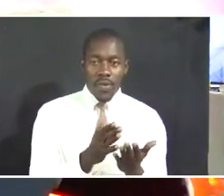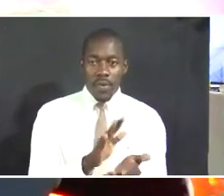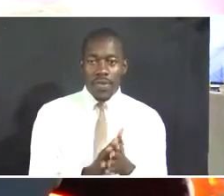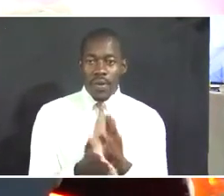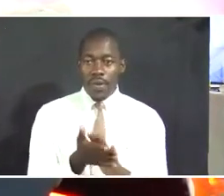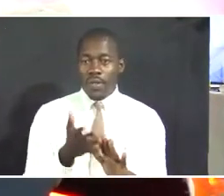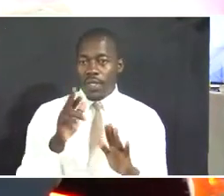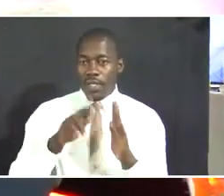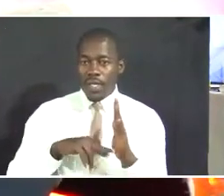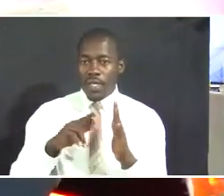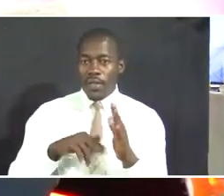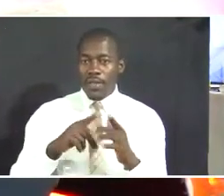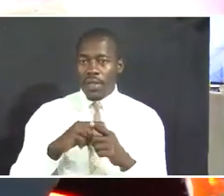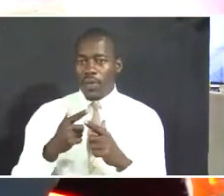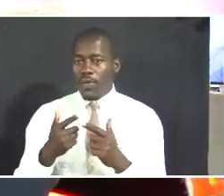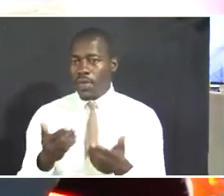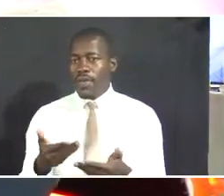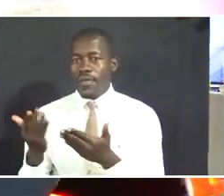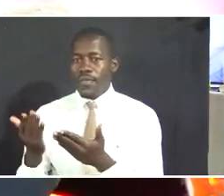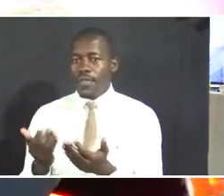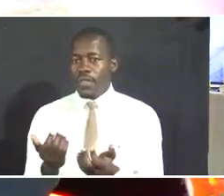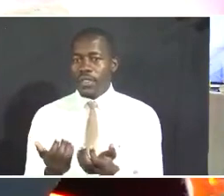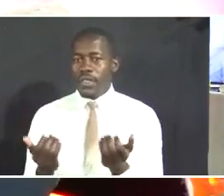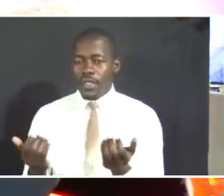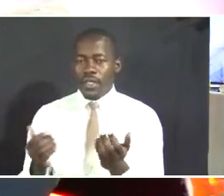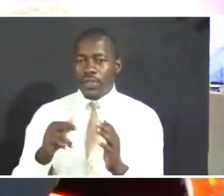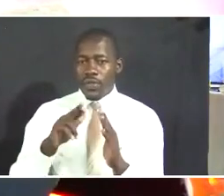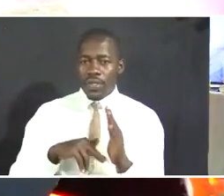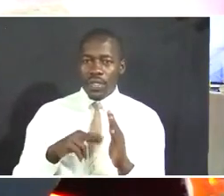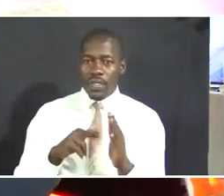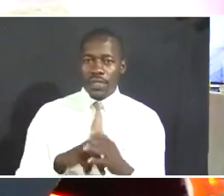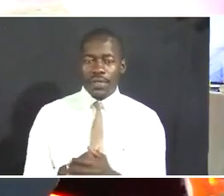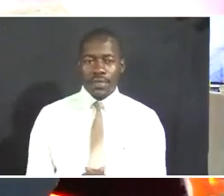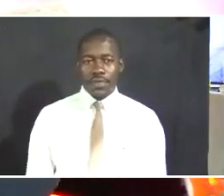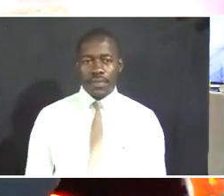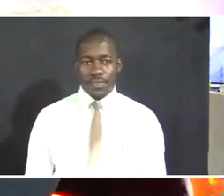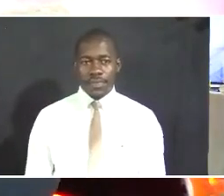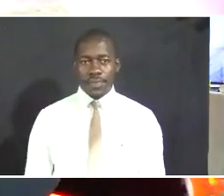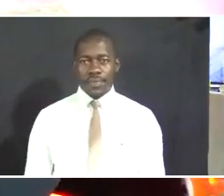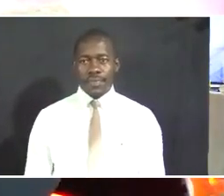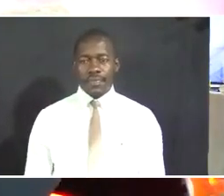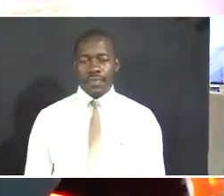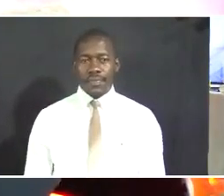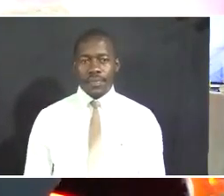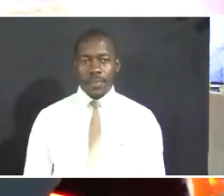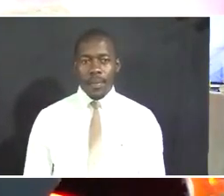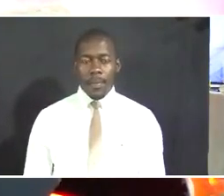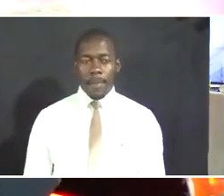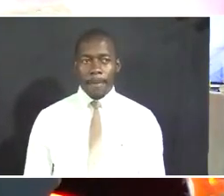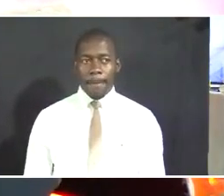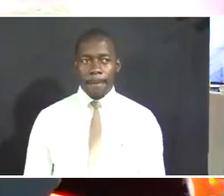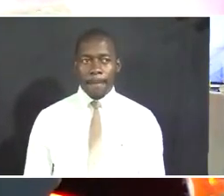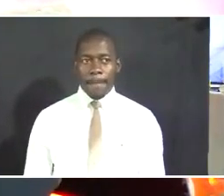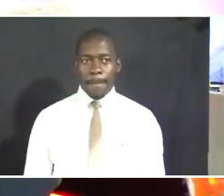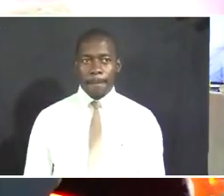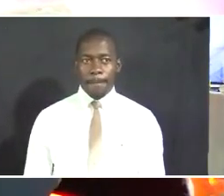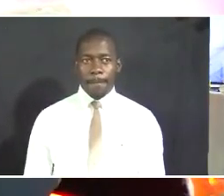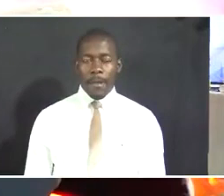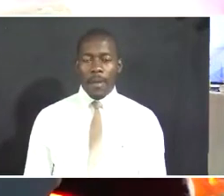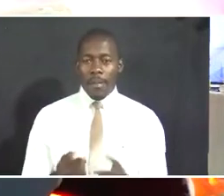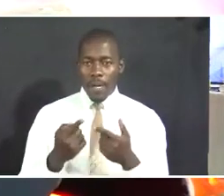you buy them, you want them to become fluent in reading and in English and so on. But the content